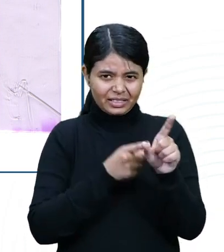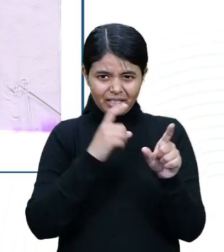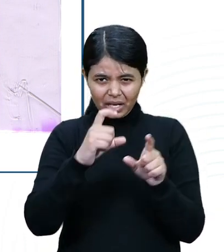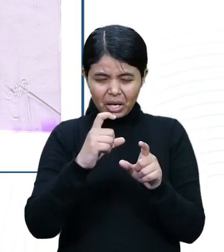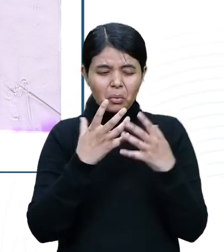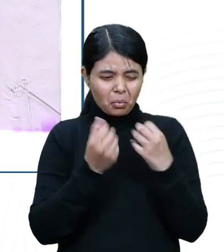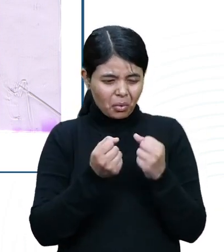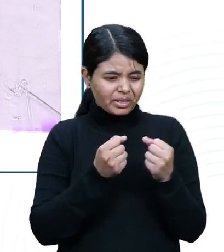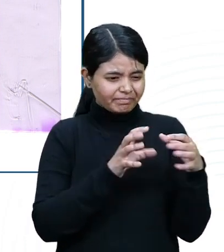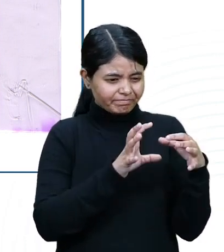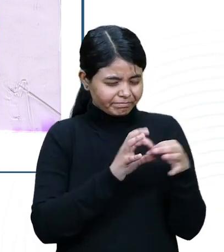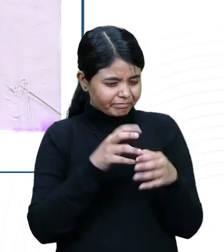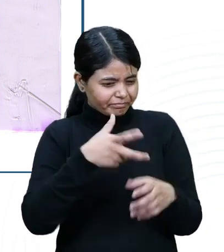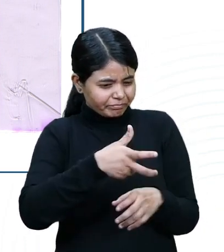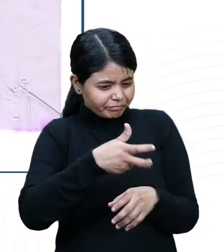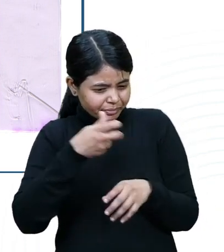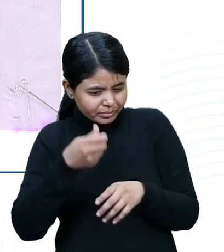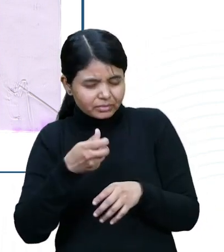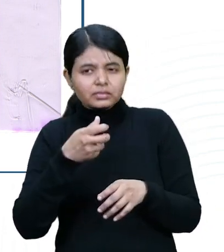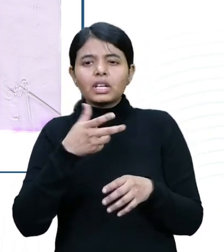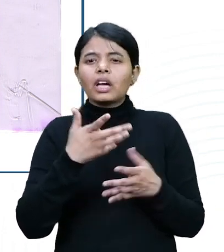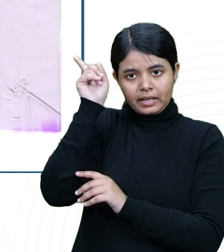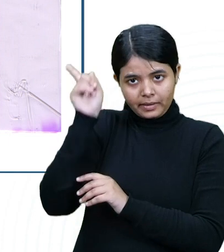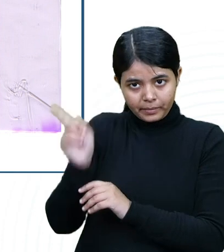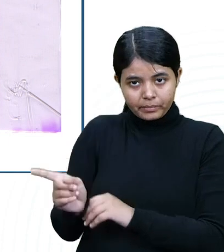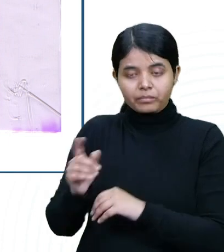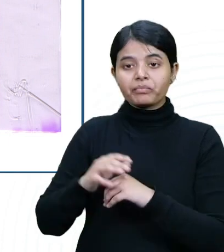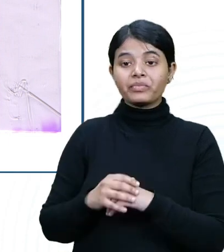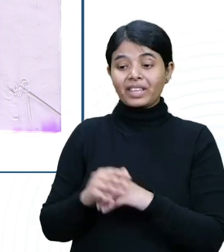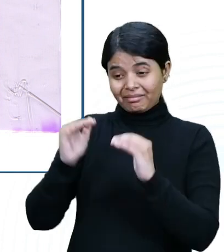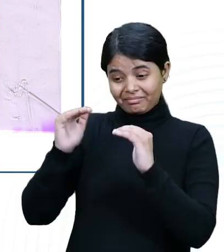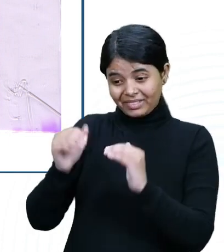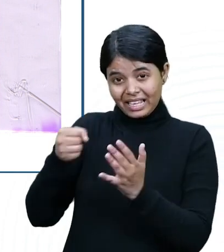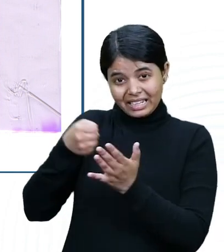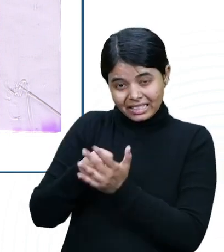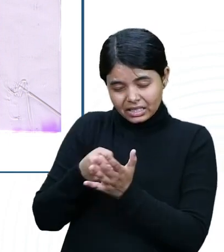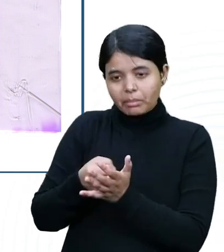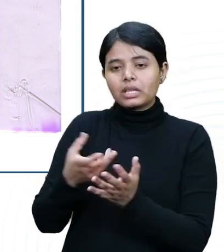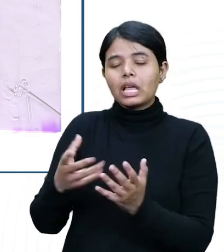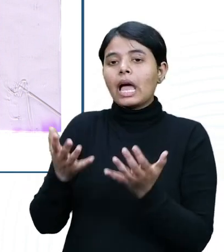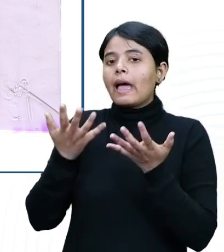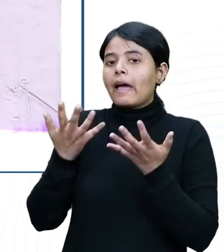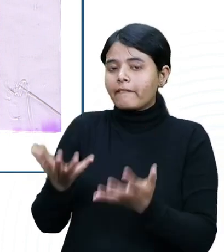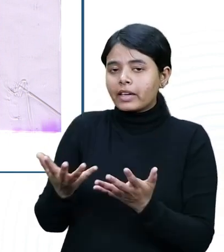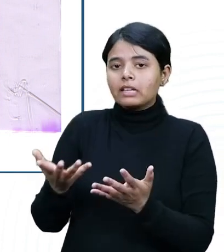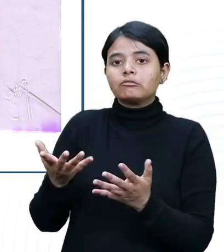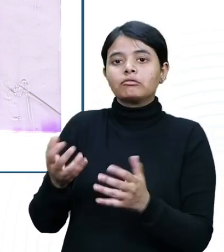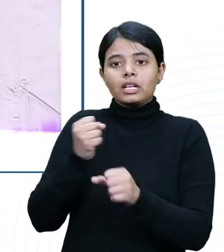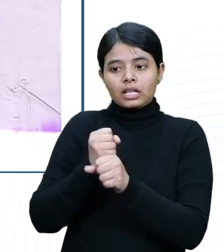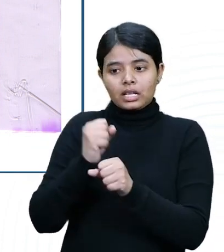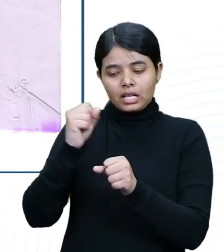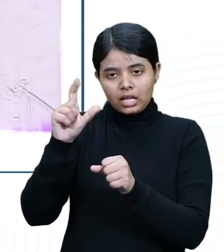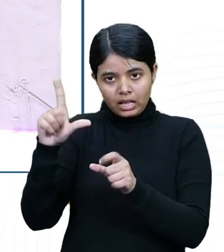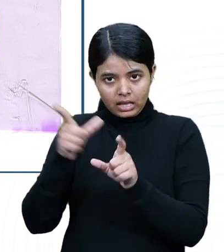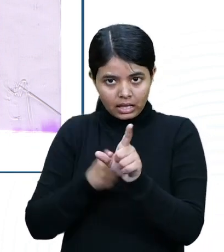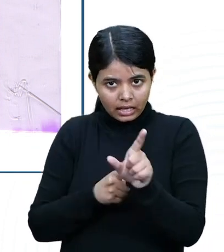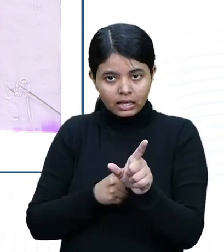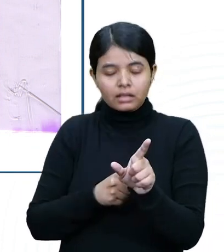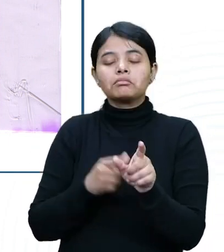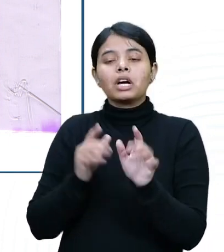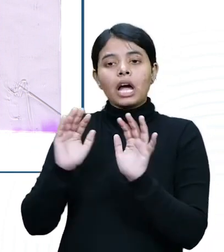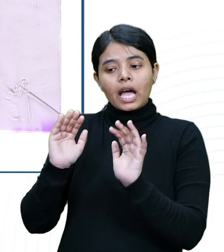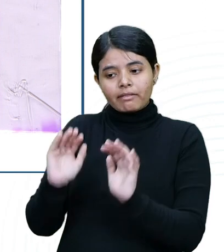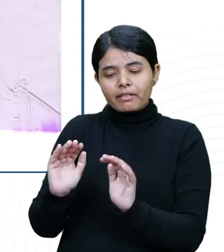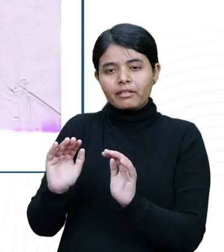TBGPI2. And we were able to identify the function of TBGPI2 and its involvement in the glycan biosynthesis.